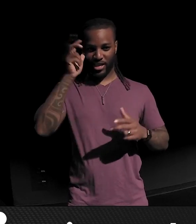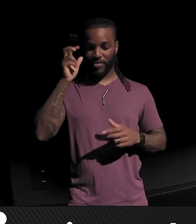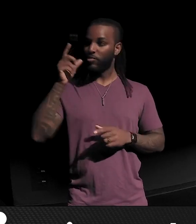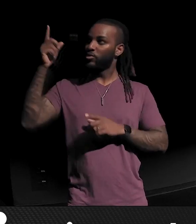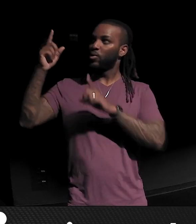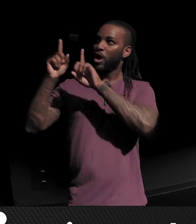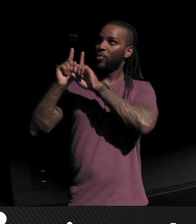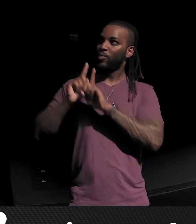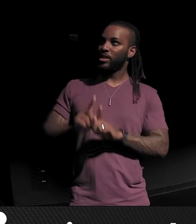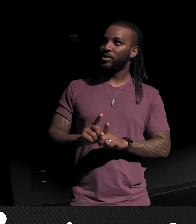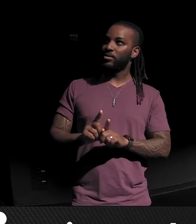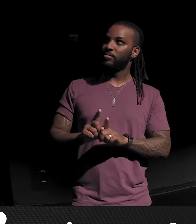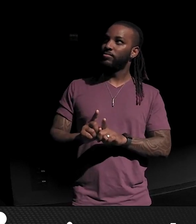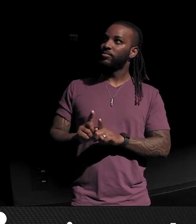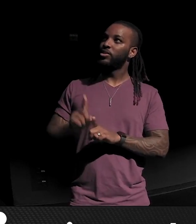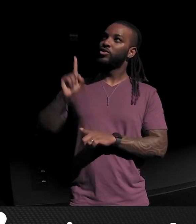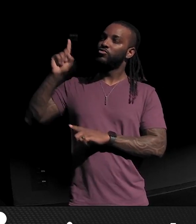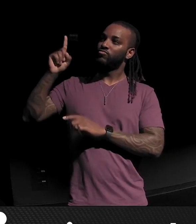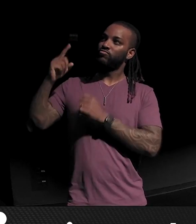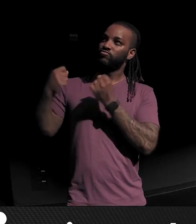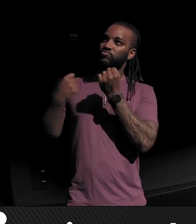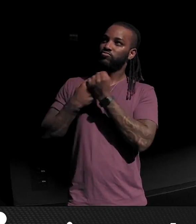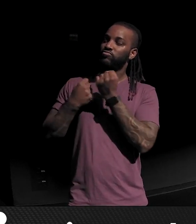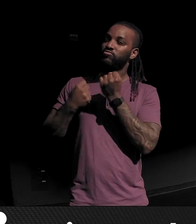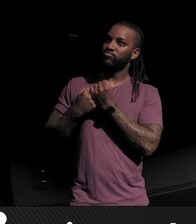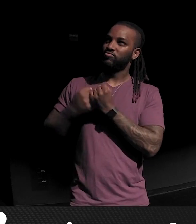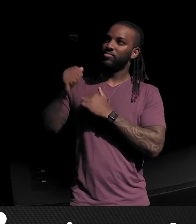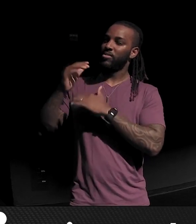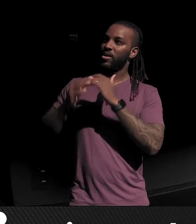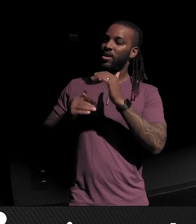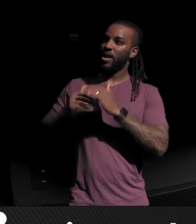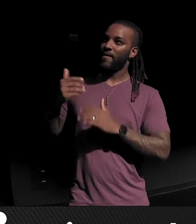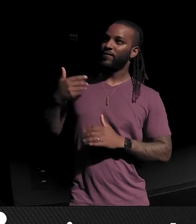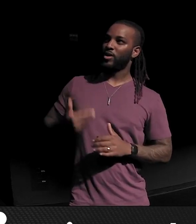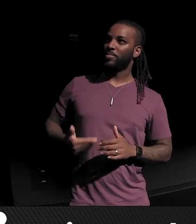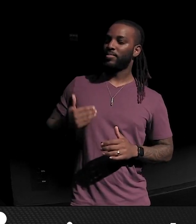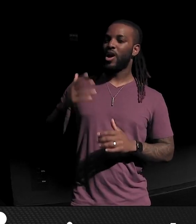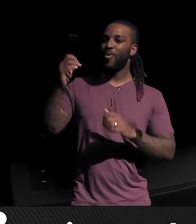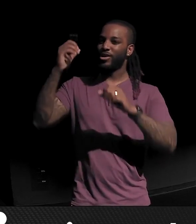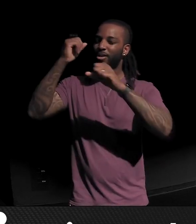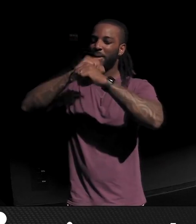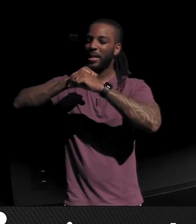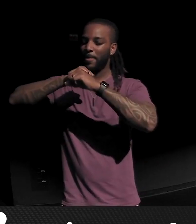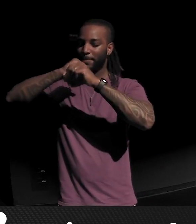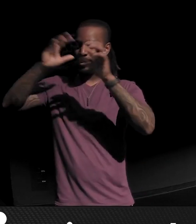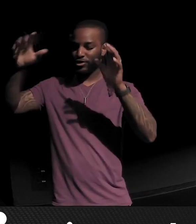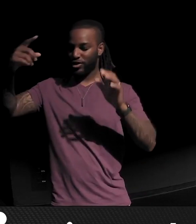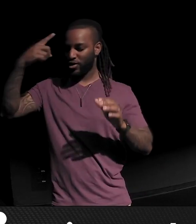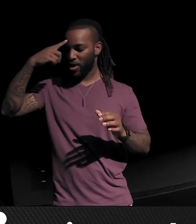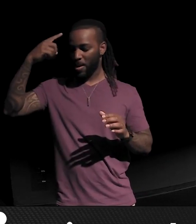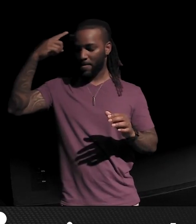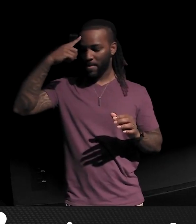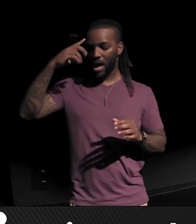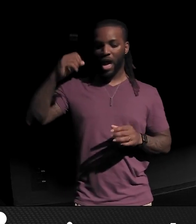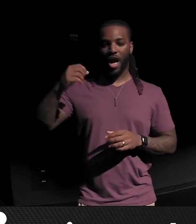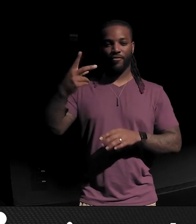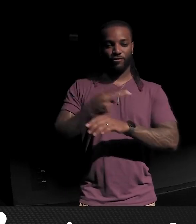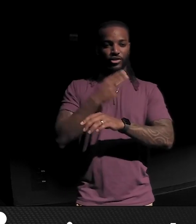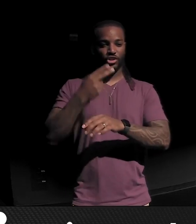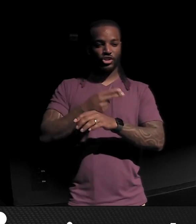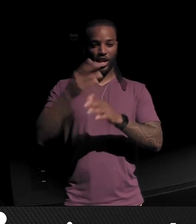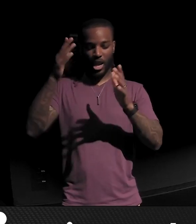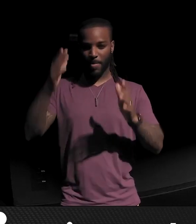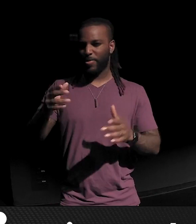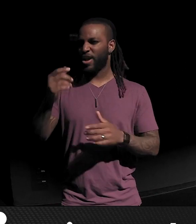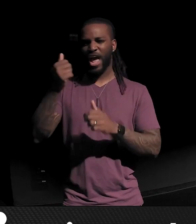Your rod and your staff, they comfort me. I want you to paint a picture in your mind of a shepherd. Every piece of art you've